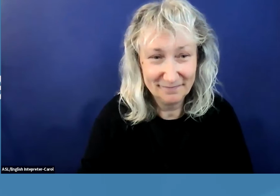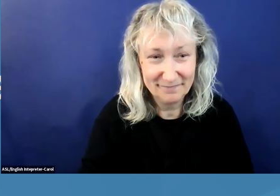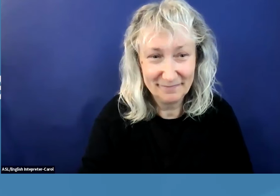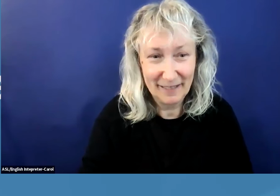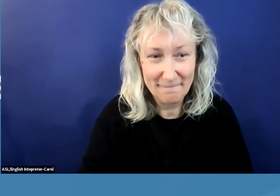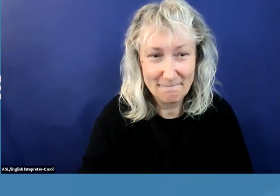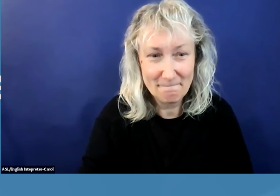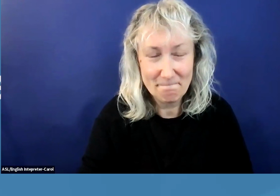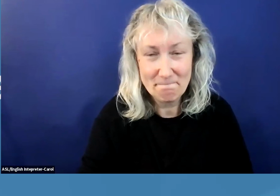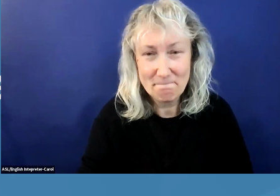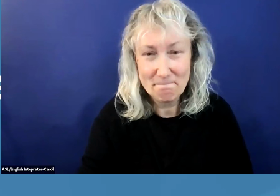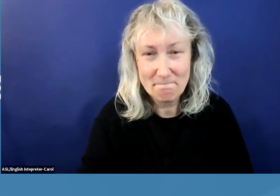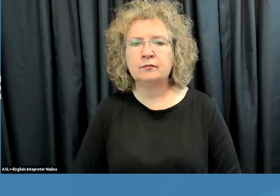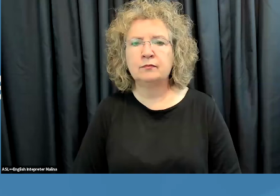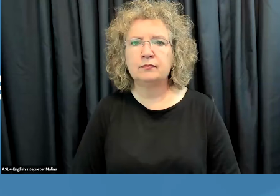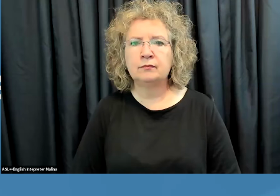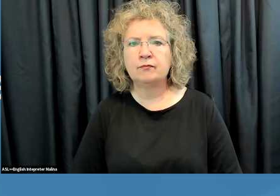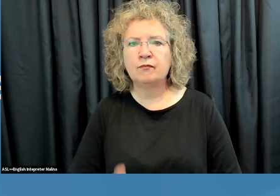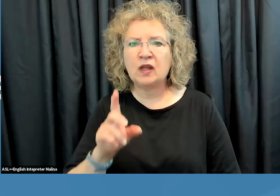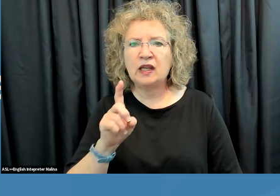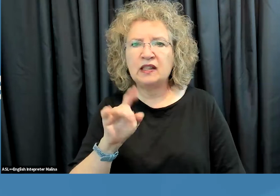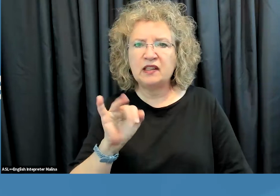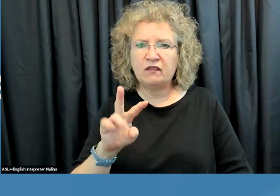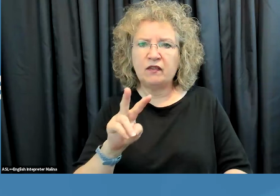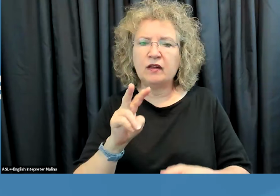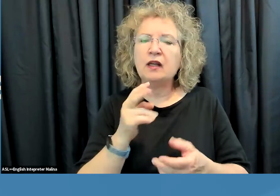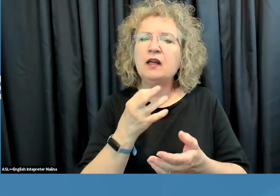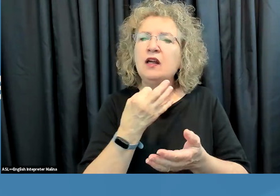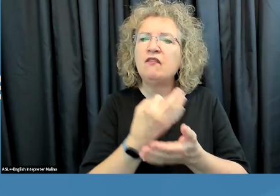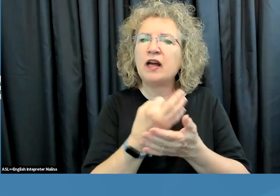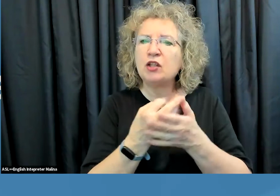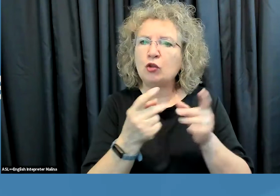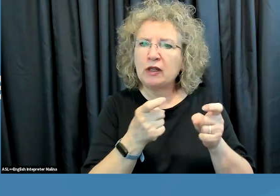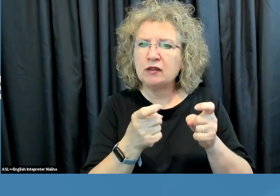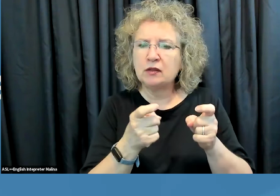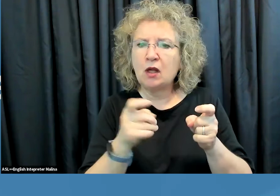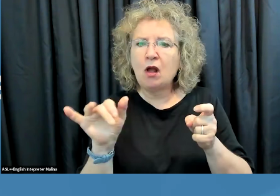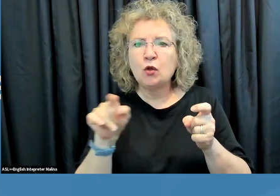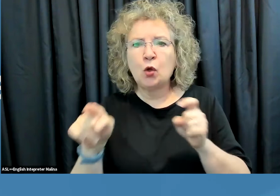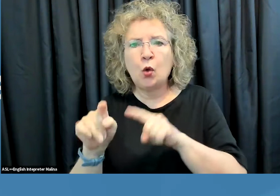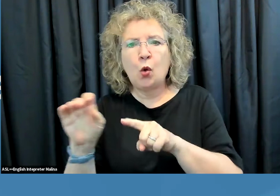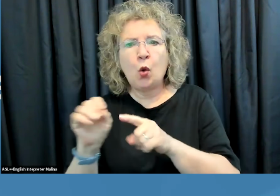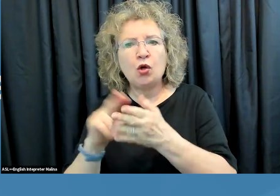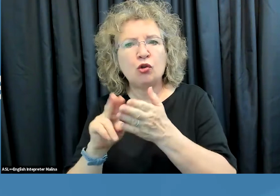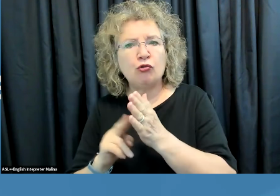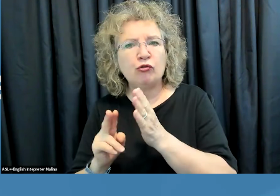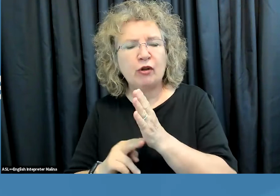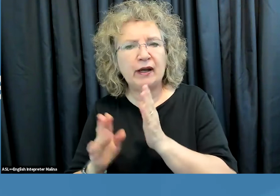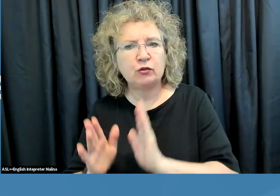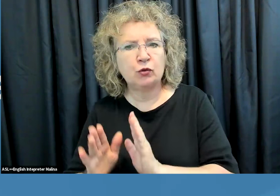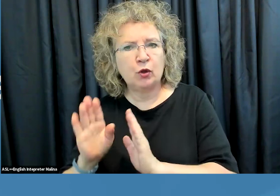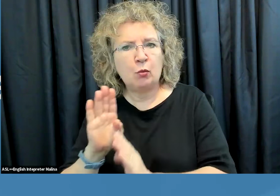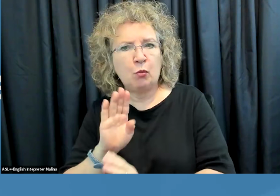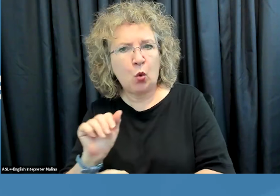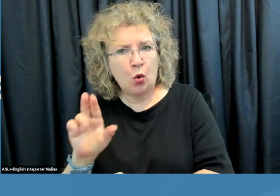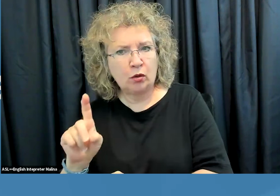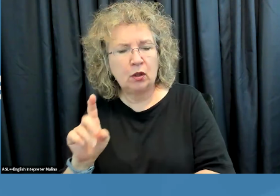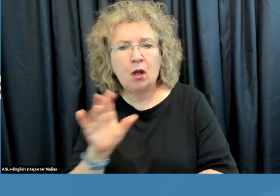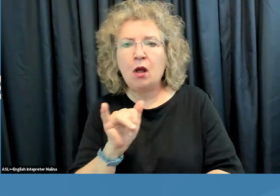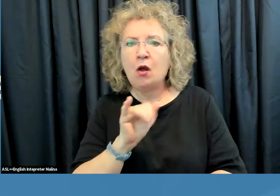The Division of Financial Regulation, along with the Oregon Construction Contractors Board and the Oregon Department of